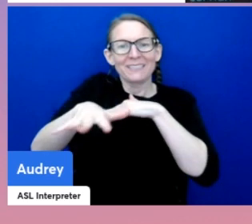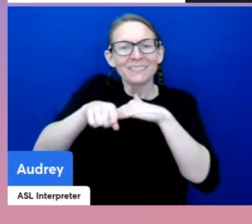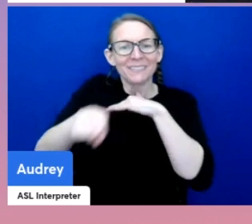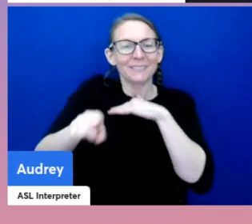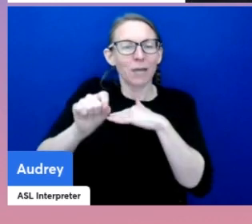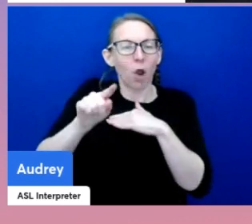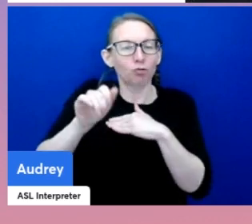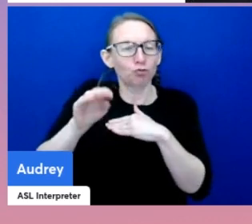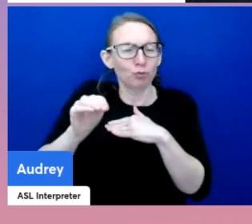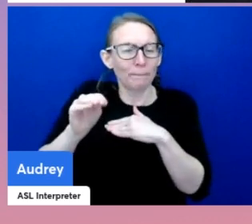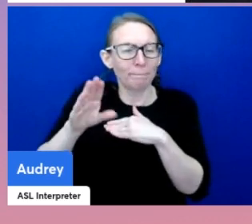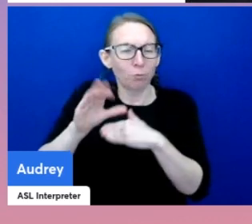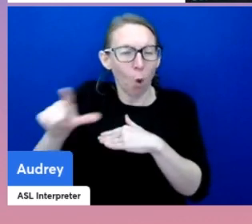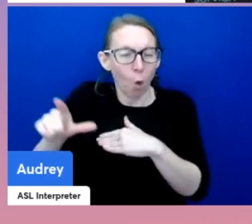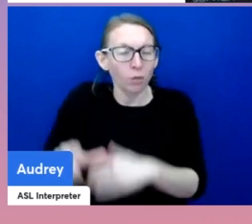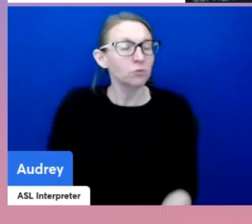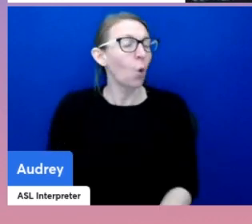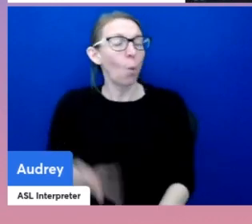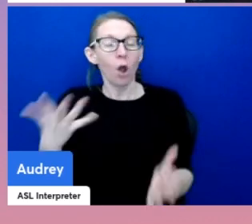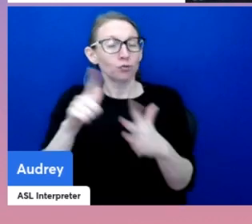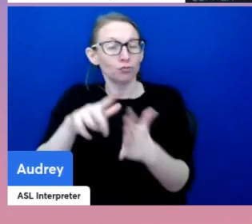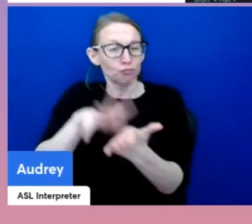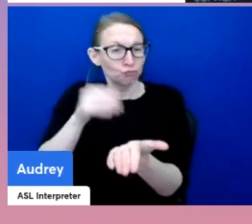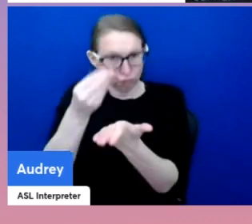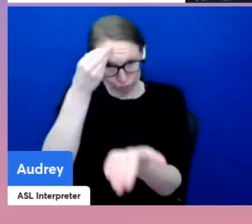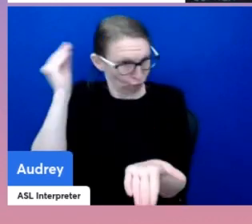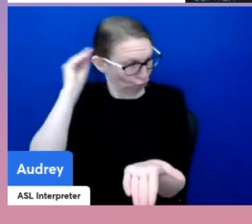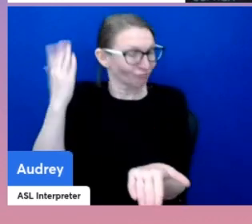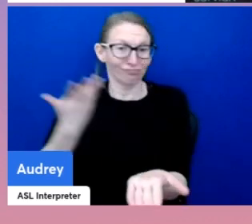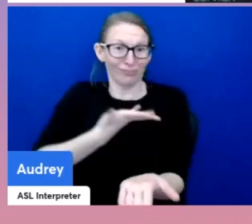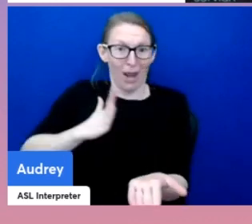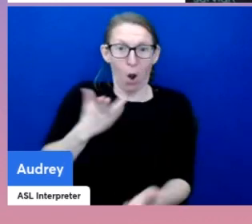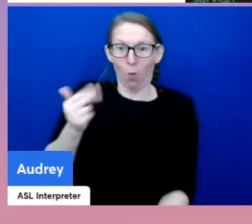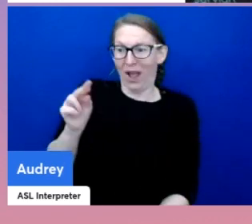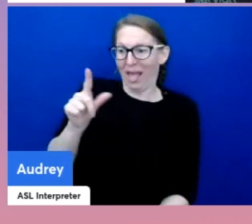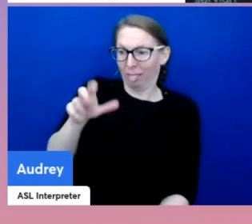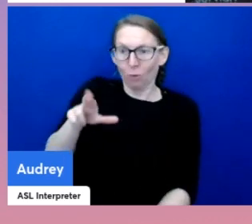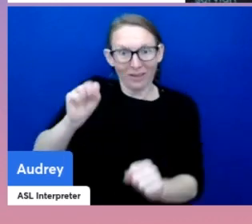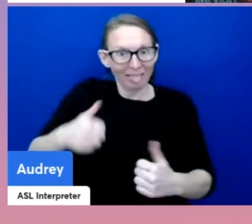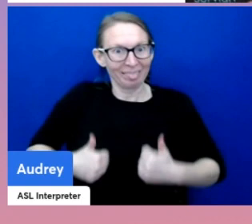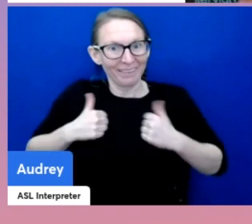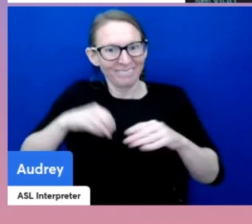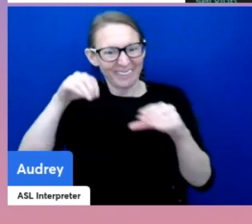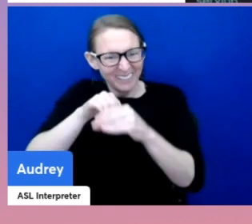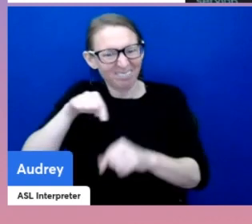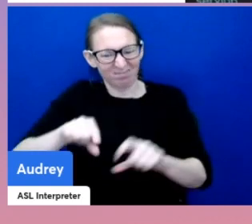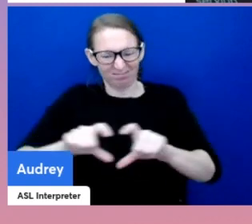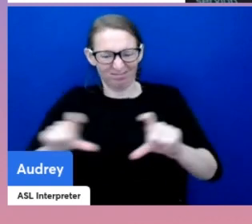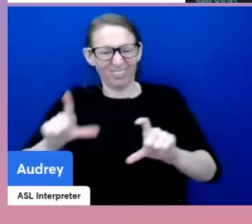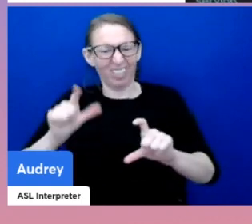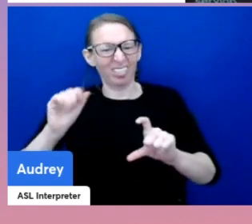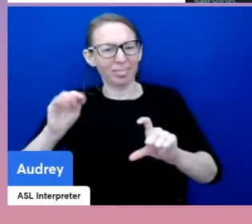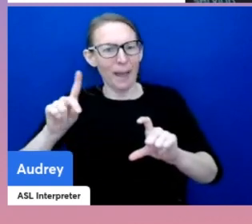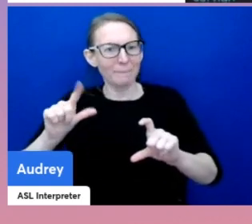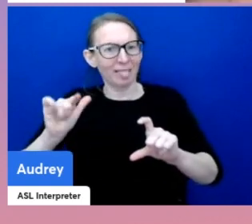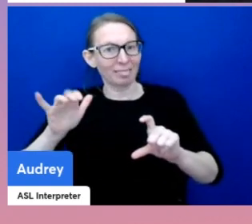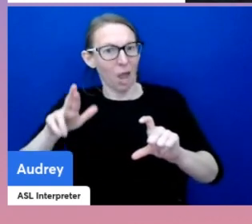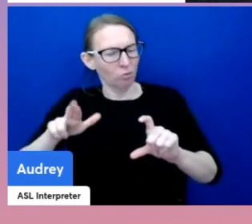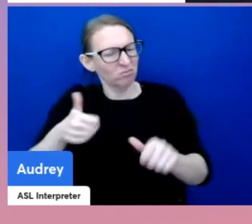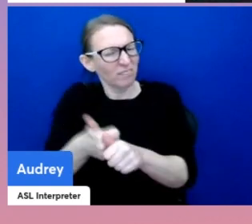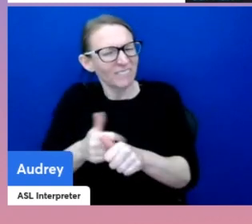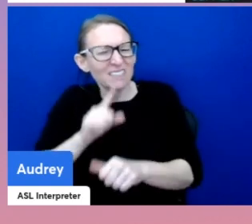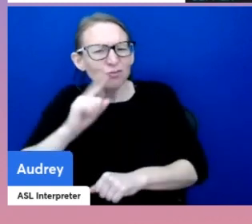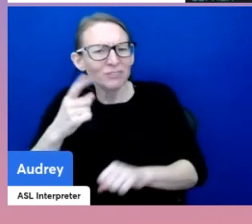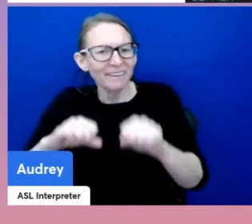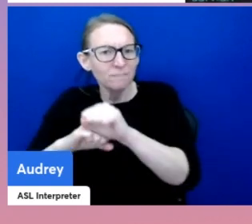this is that our handler can actually live inside a Lambda layer. And a Lambda layer is just infrastructure, right?